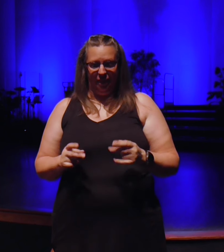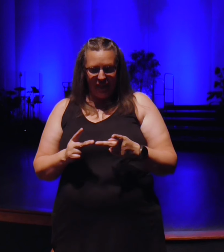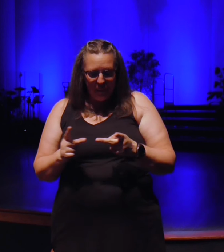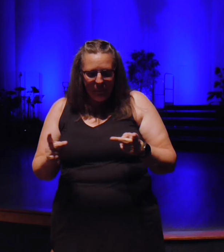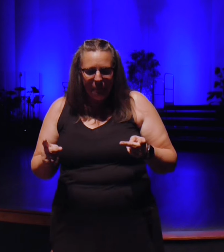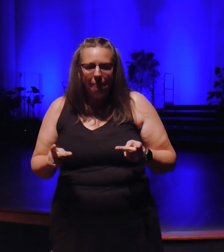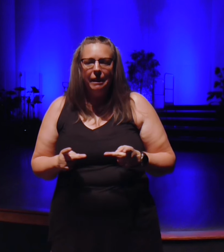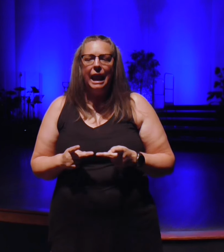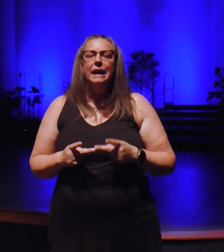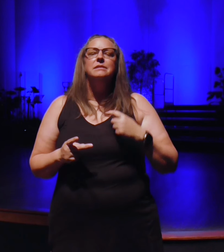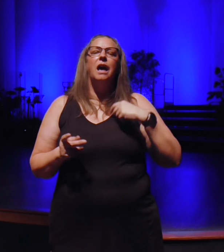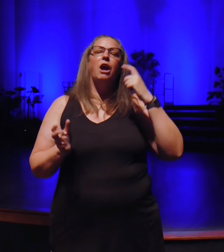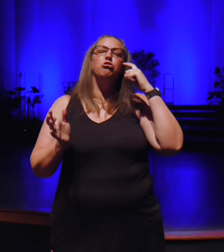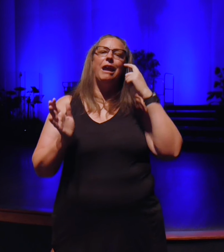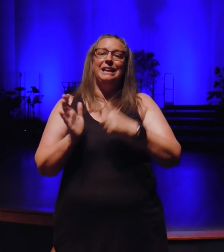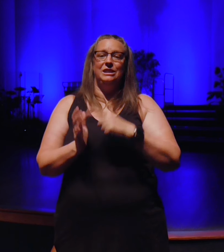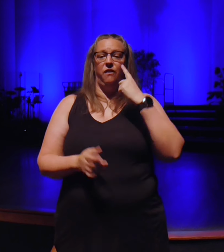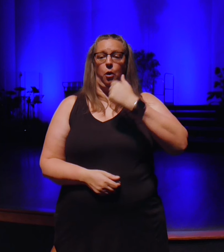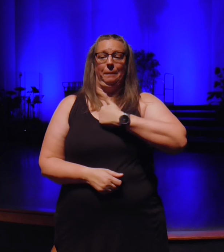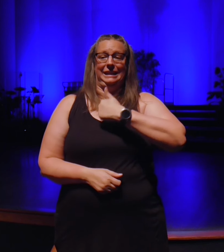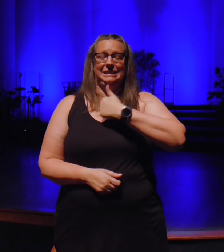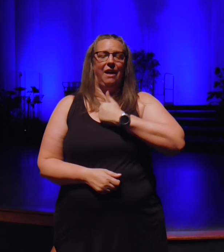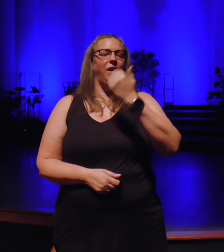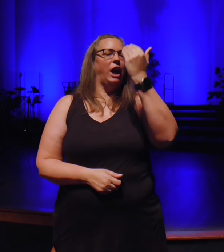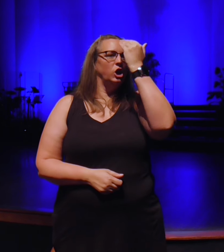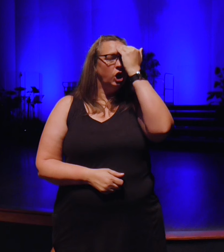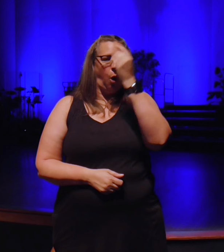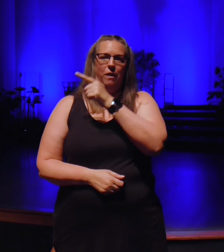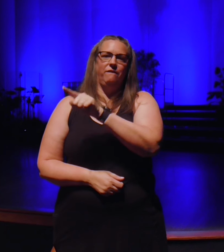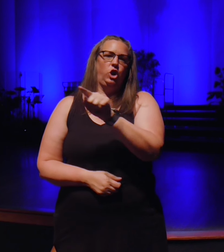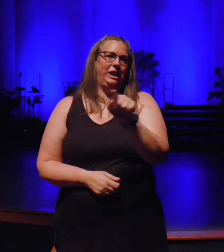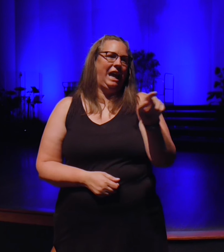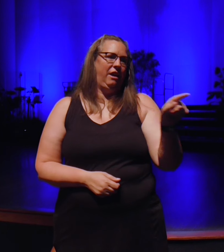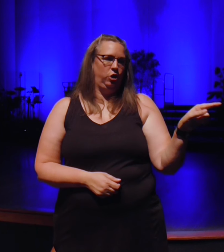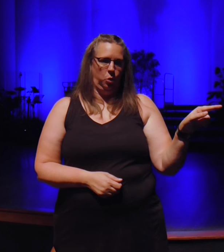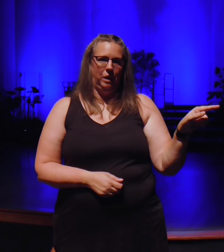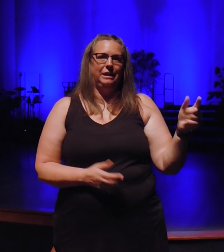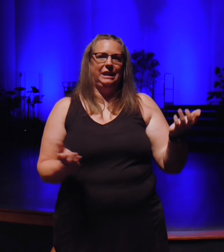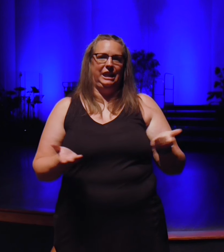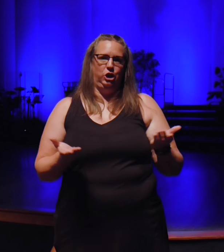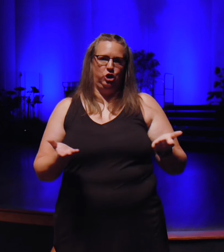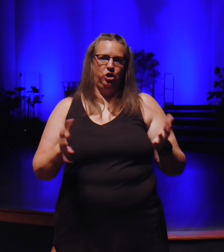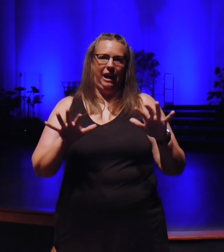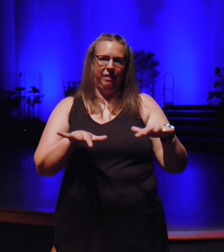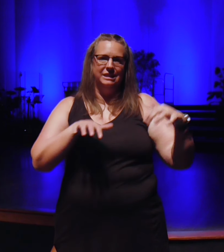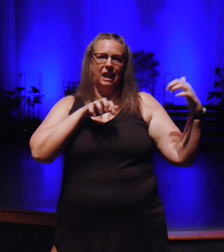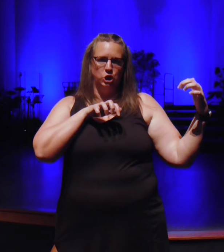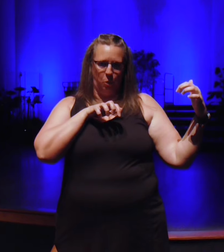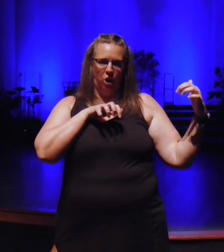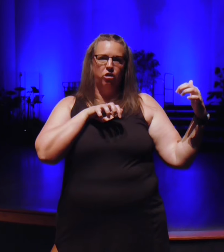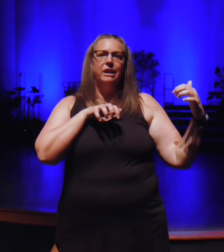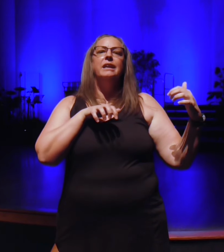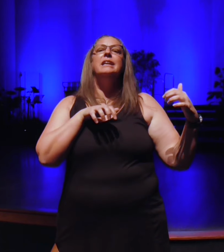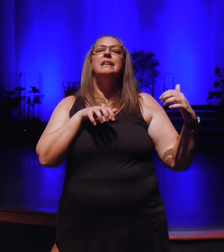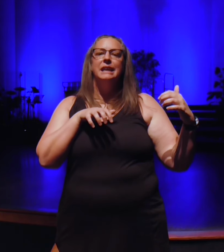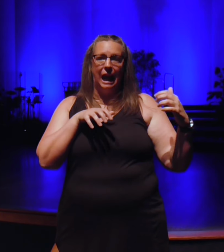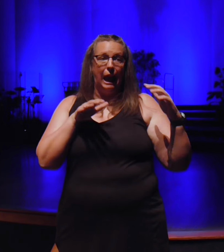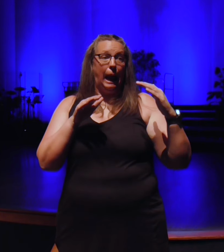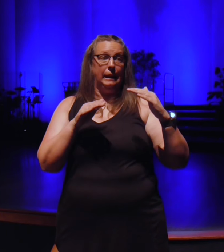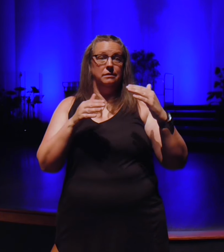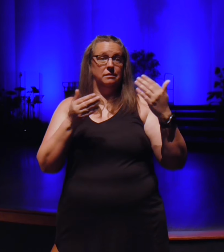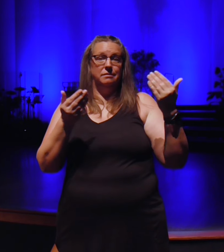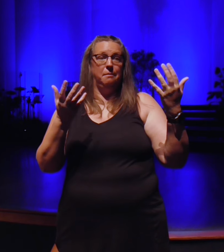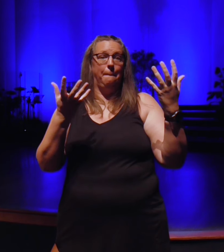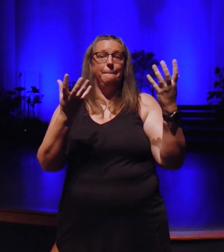as I recognize this for myself, I know it for each and every individual in this sanctuary and from